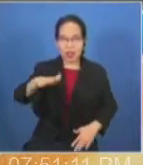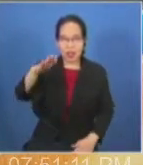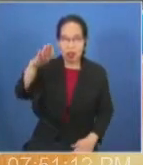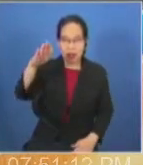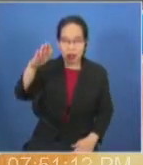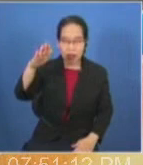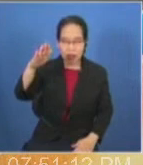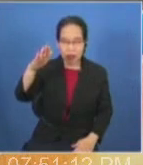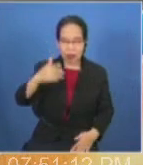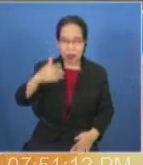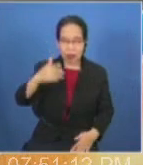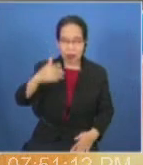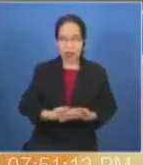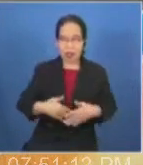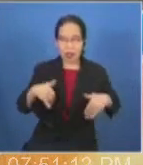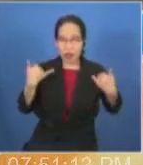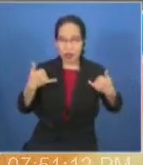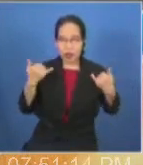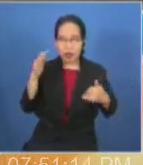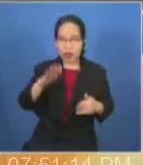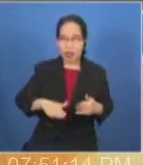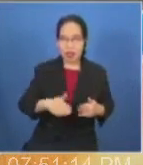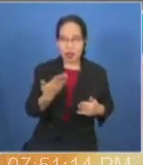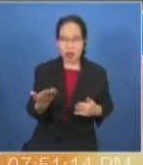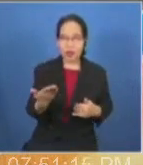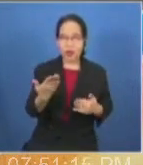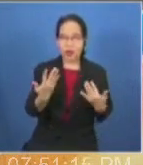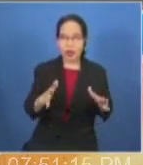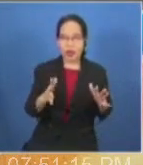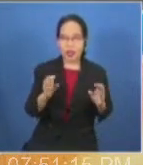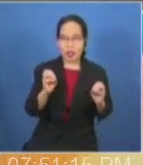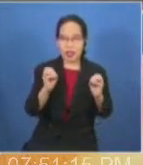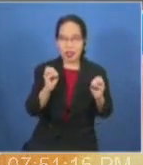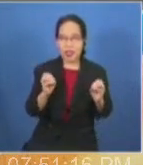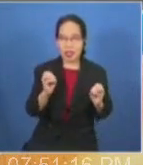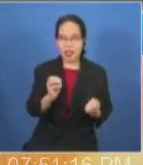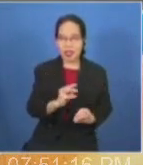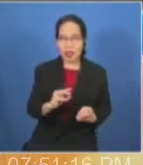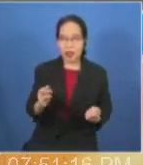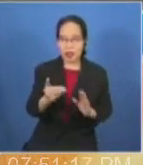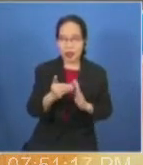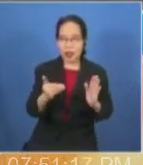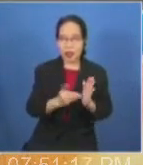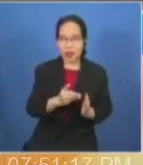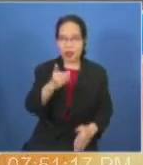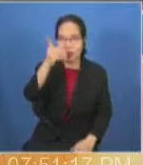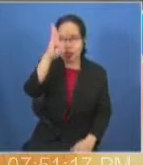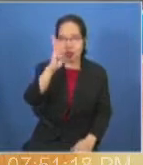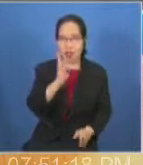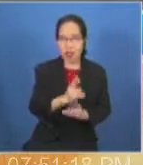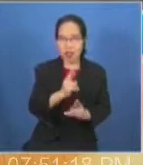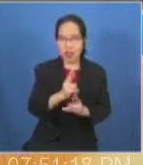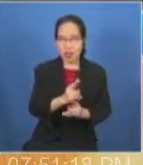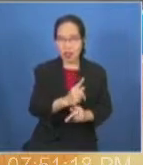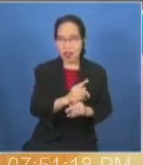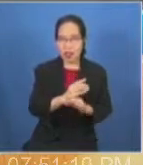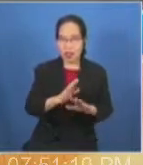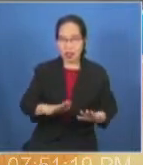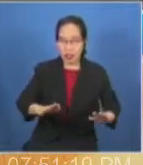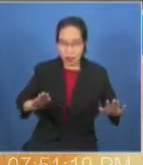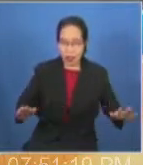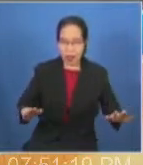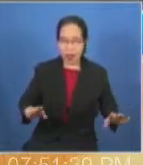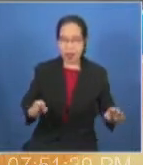in their youth, you are already going to teach them the doctrines of God. That is the right way